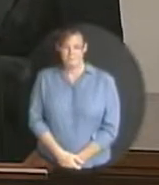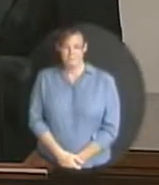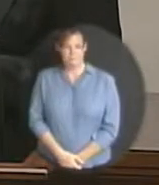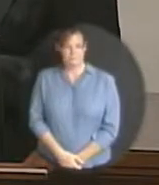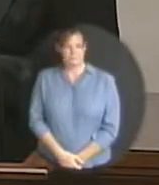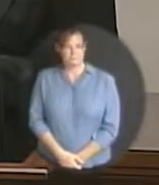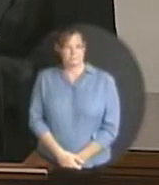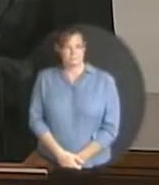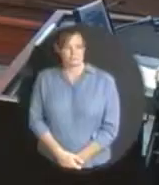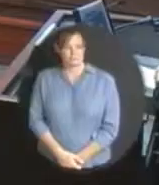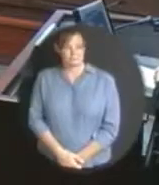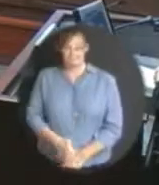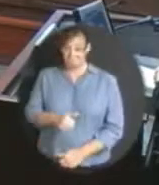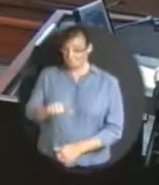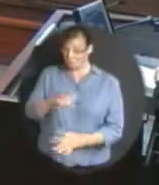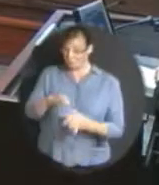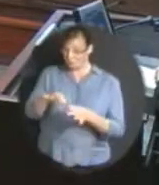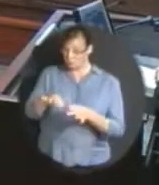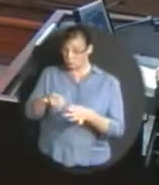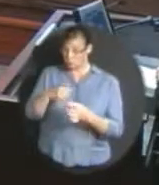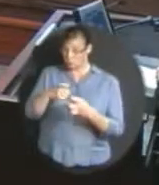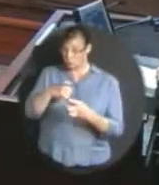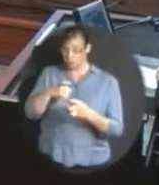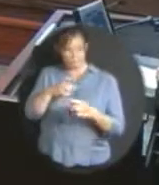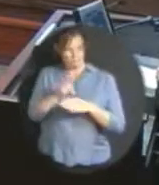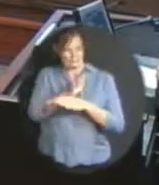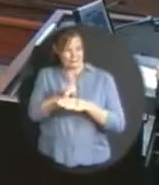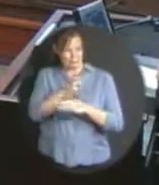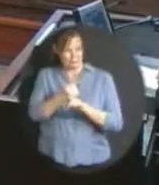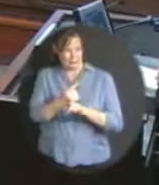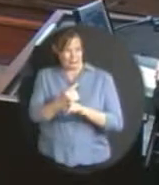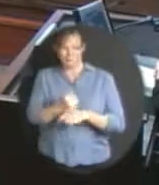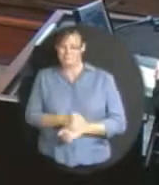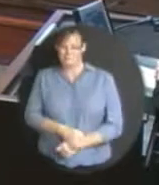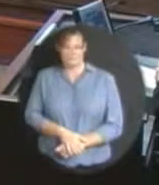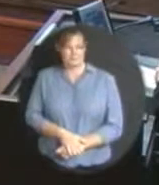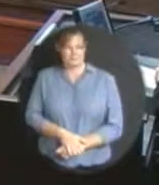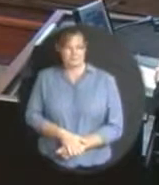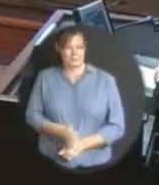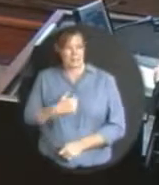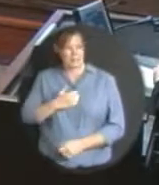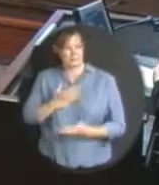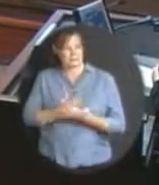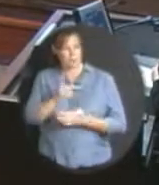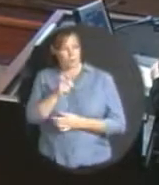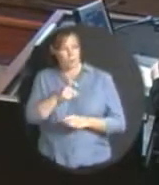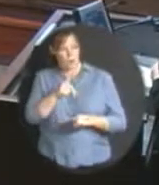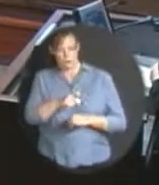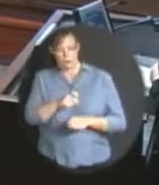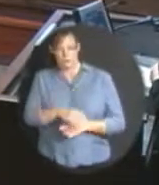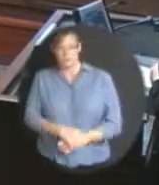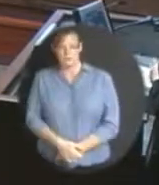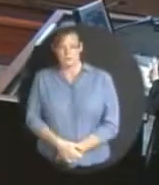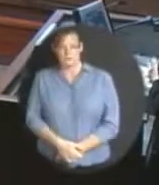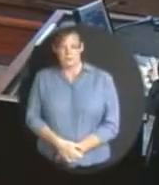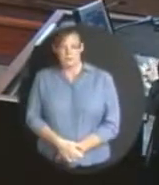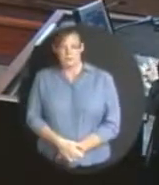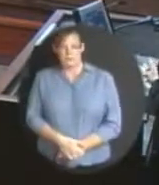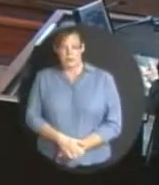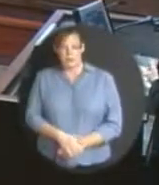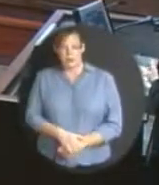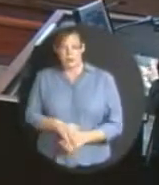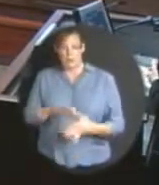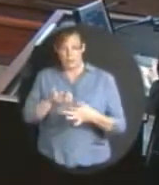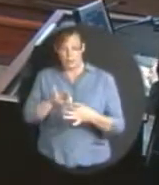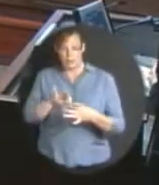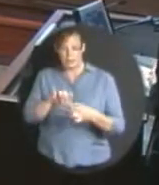Board members have any comments or questions? You were busy, weren't you? Yes, I just had some questions. sure. Ms. Chappell, in regards